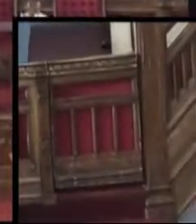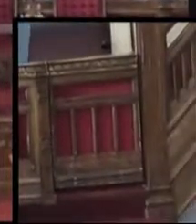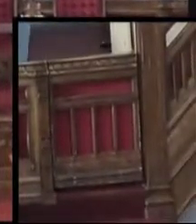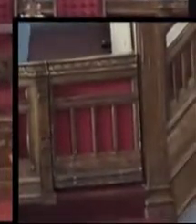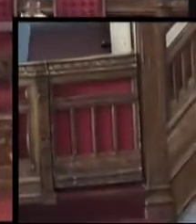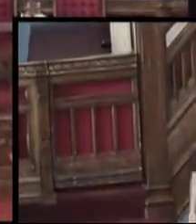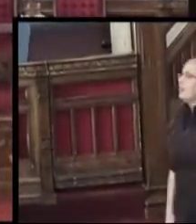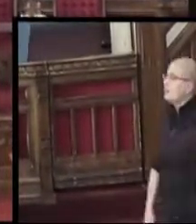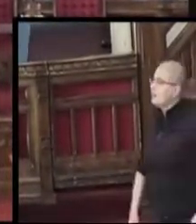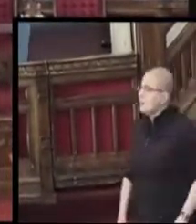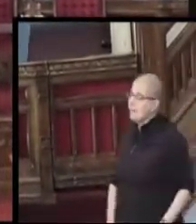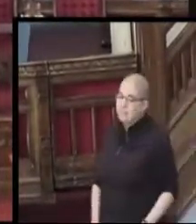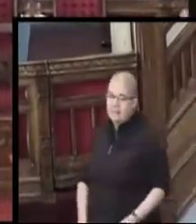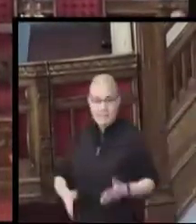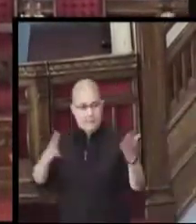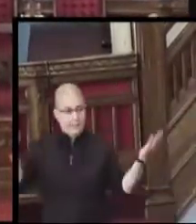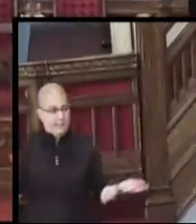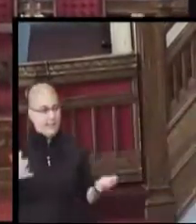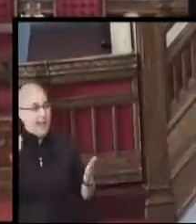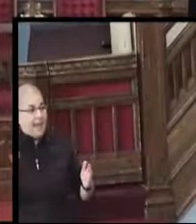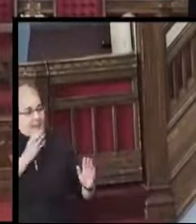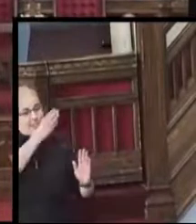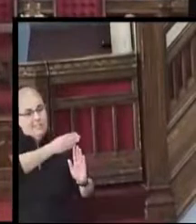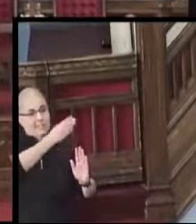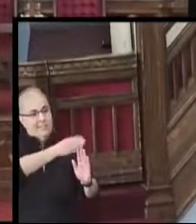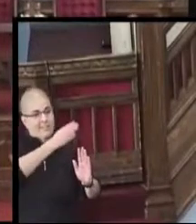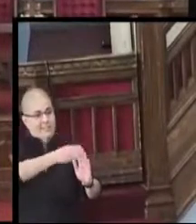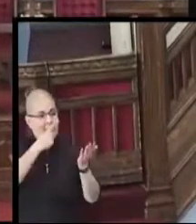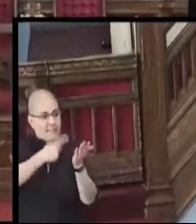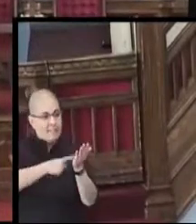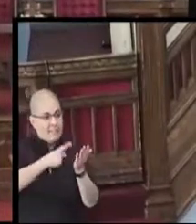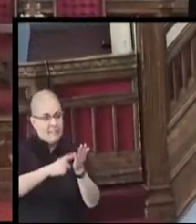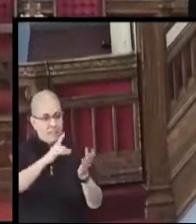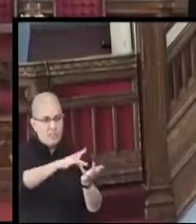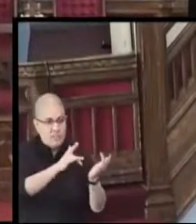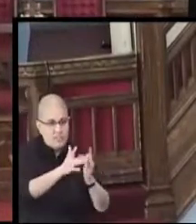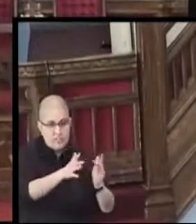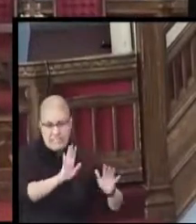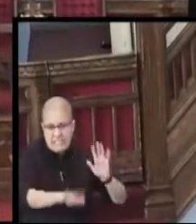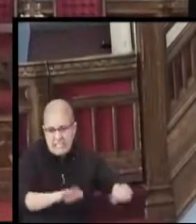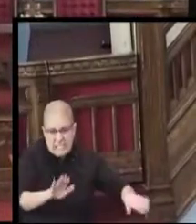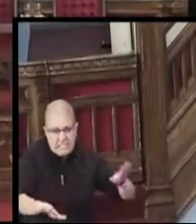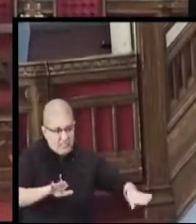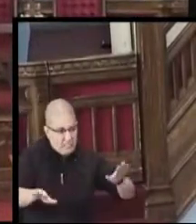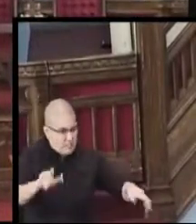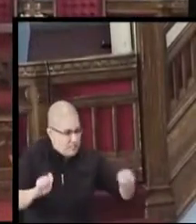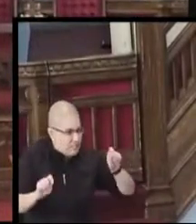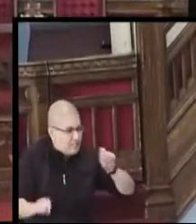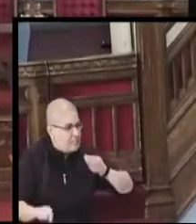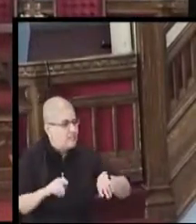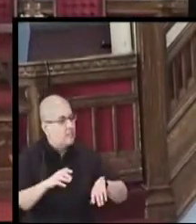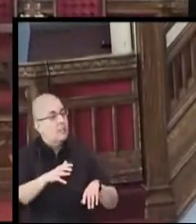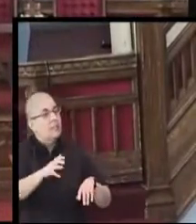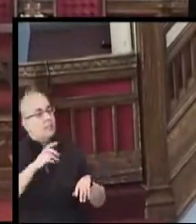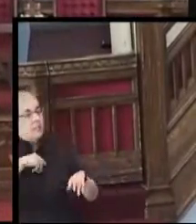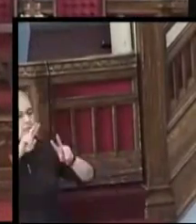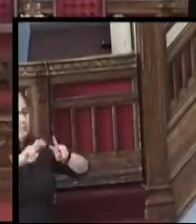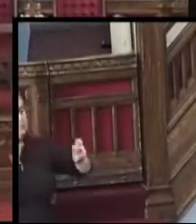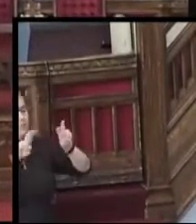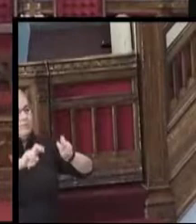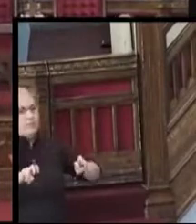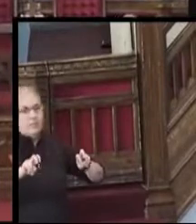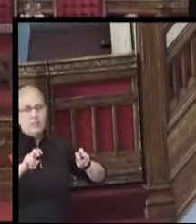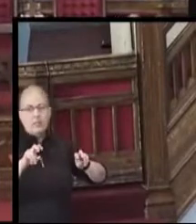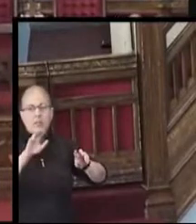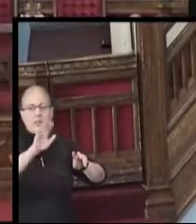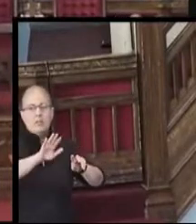today we continue in our sermon series about the scandalous Jesus. We take a look at what was